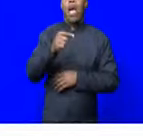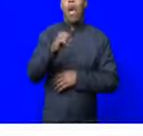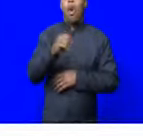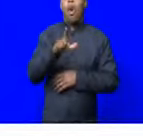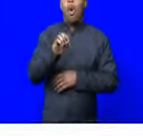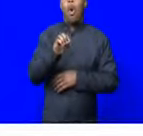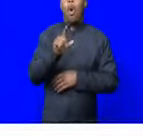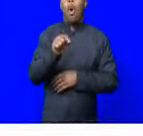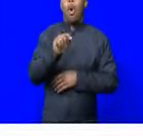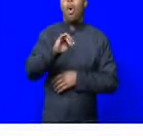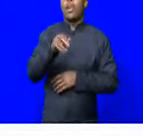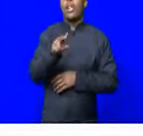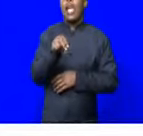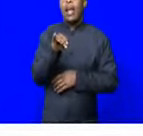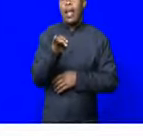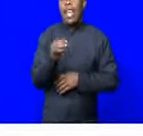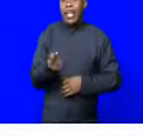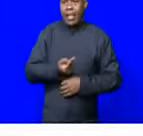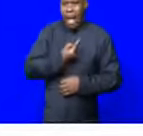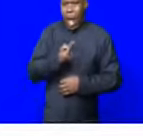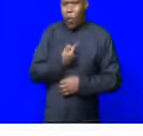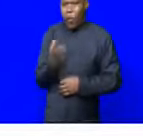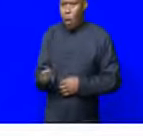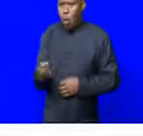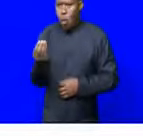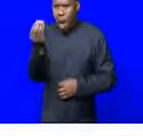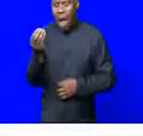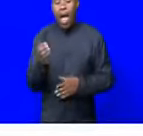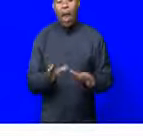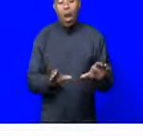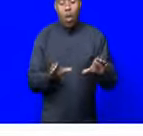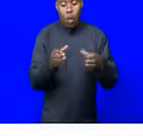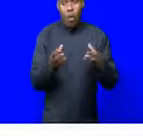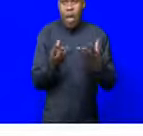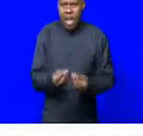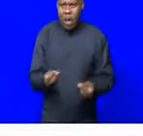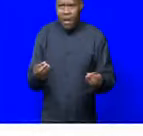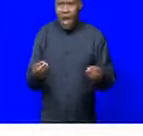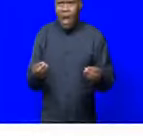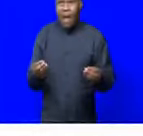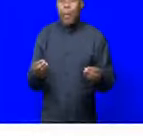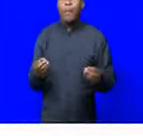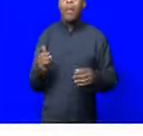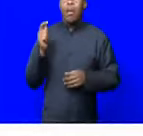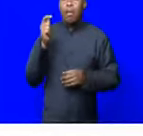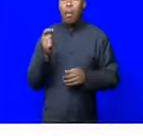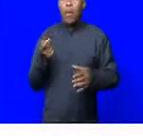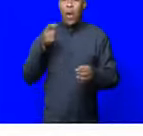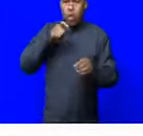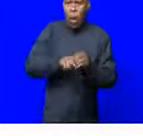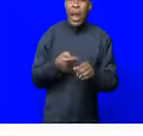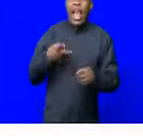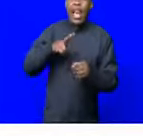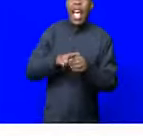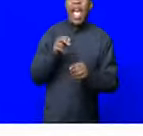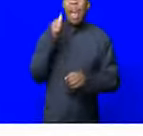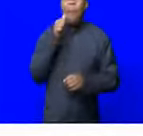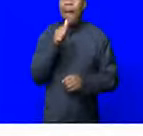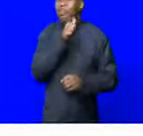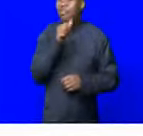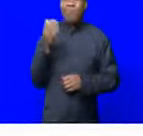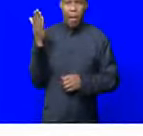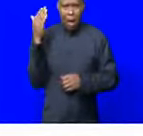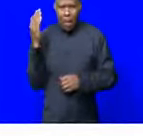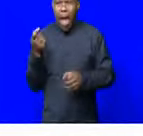lwesamkhanza nathi lokusimile njeni sibona nathi sivuthwe khona nabo andi wethu impeli tolo sibakhanze nabo